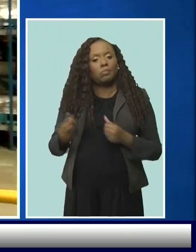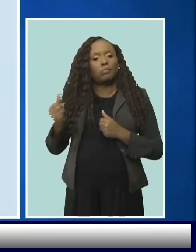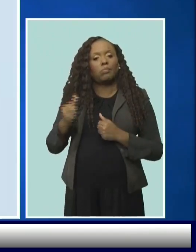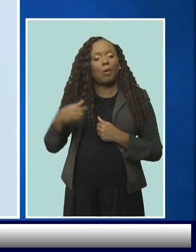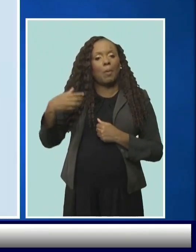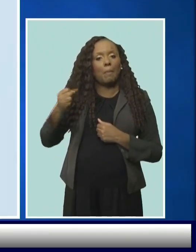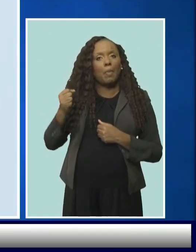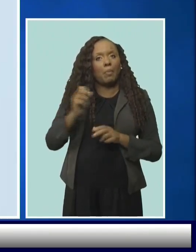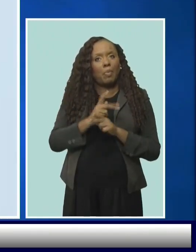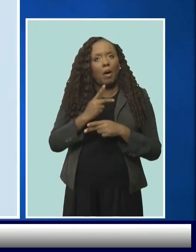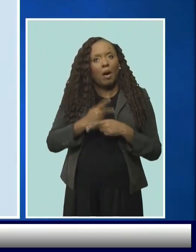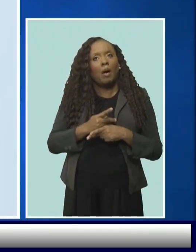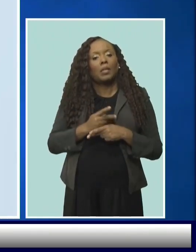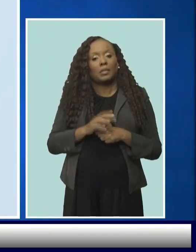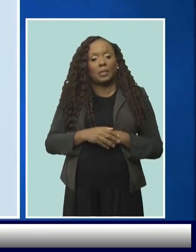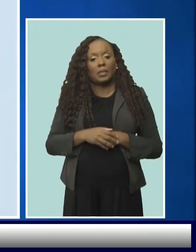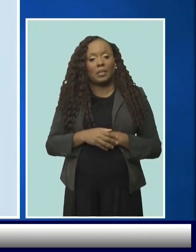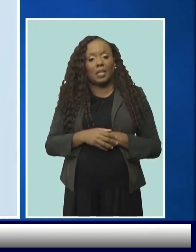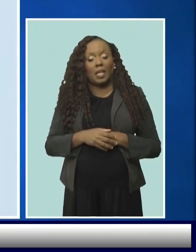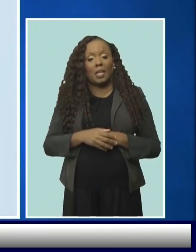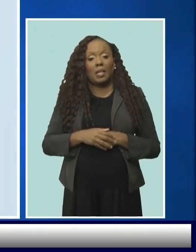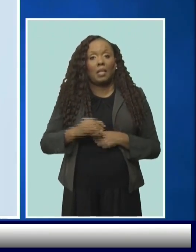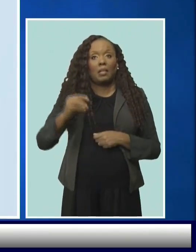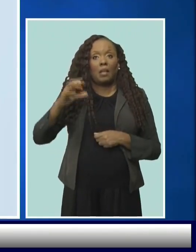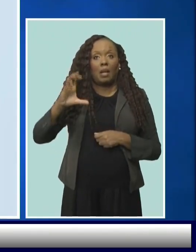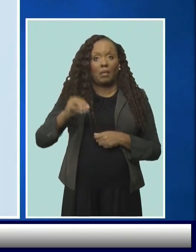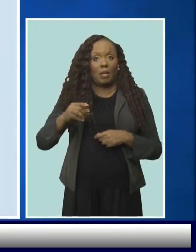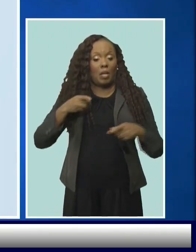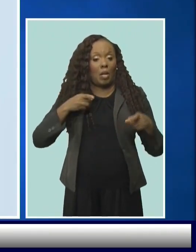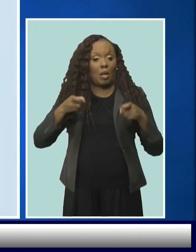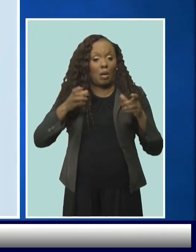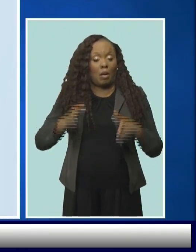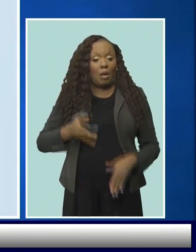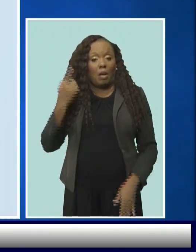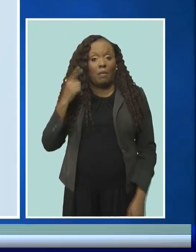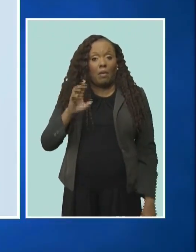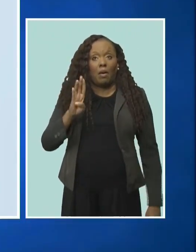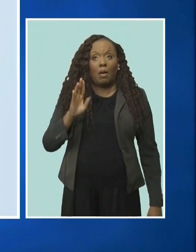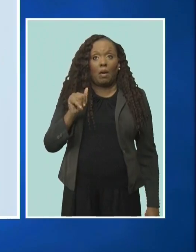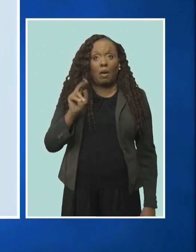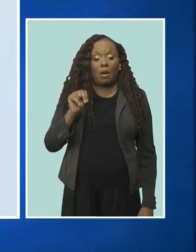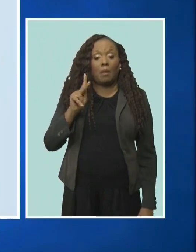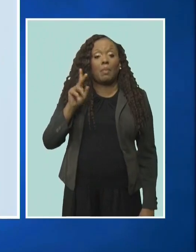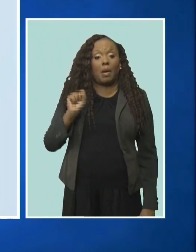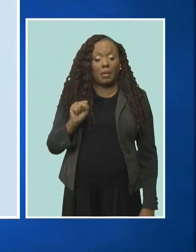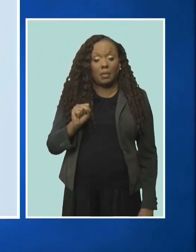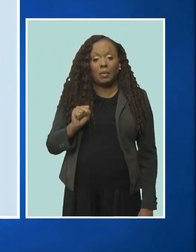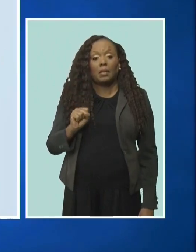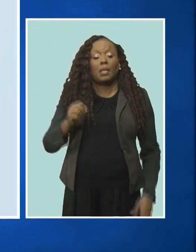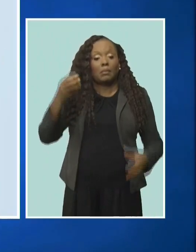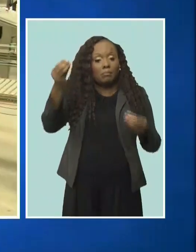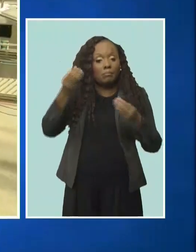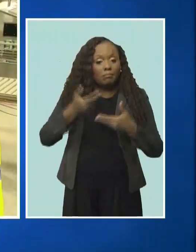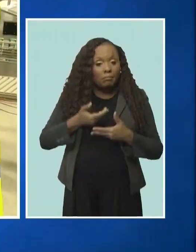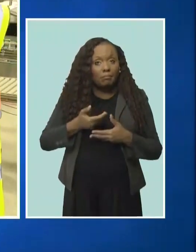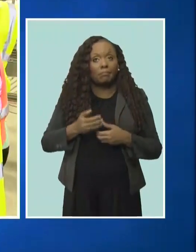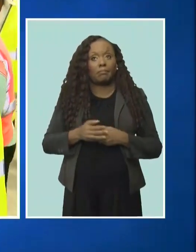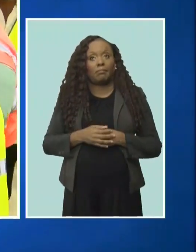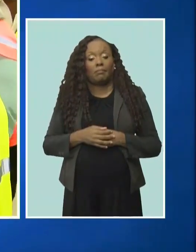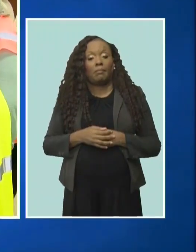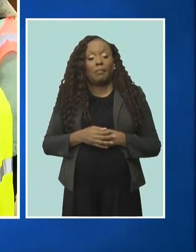weeks. People, Legal and Corporate Affairs Manager at Banks Holdings Limited, Lisa Ridley-Paul, shared this development